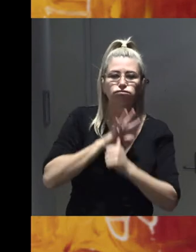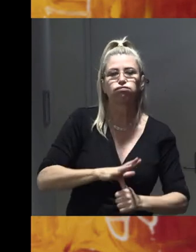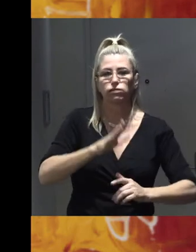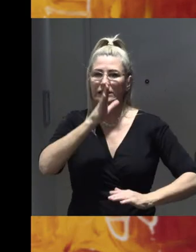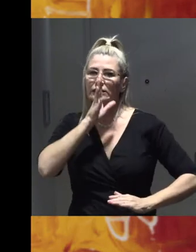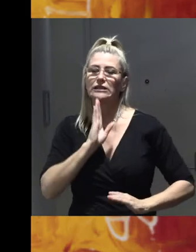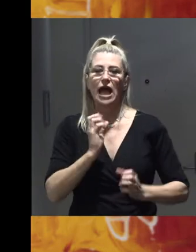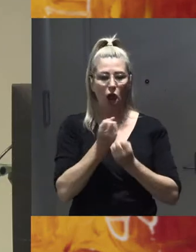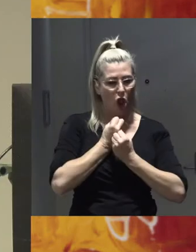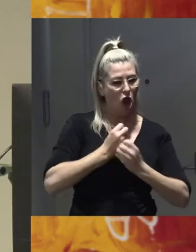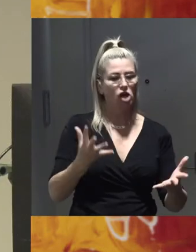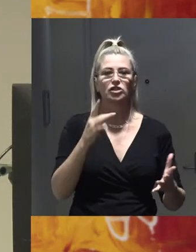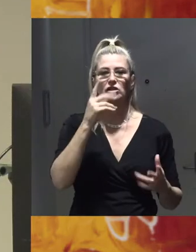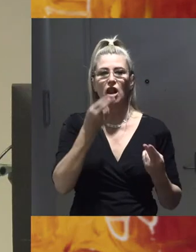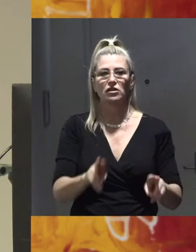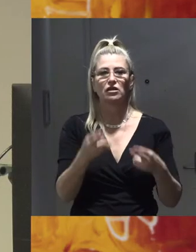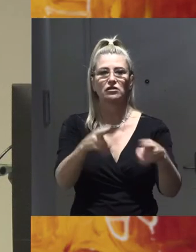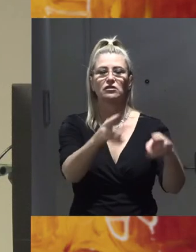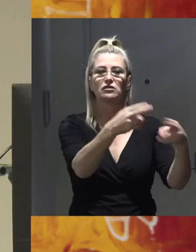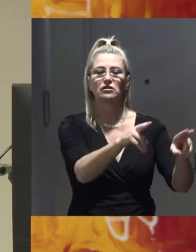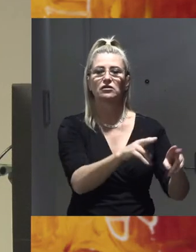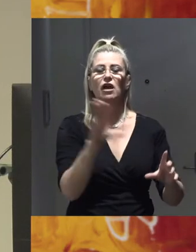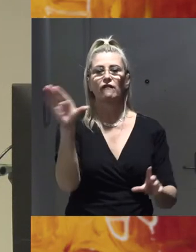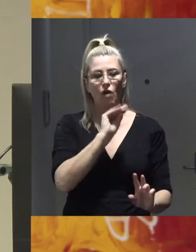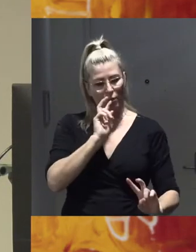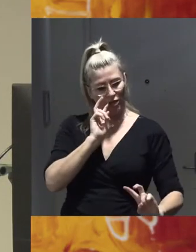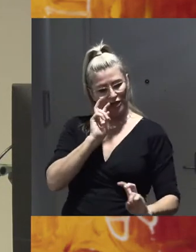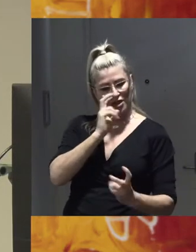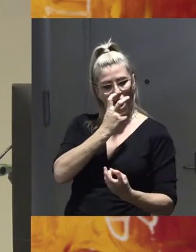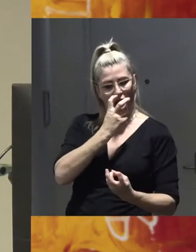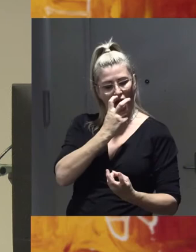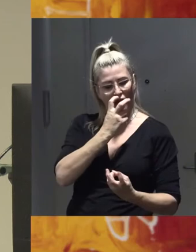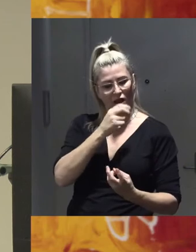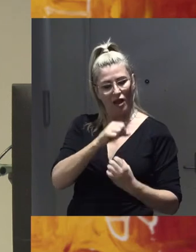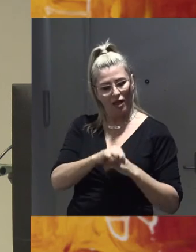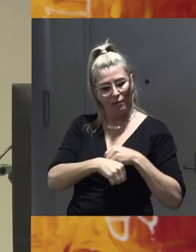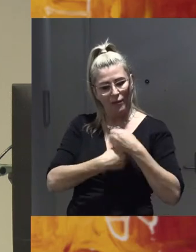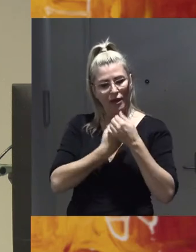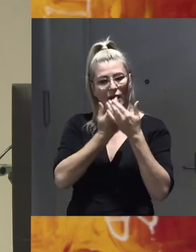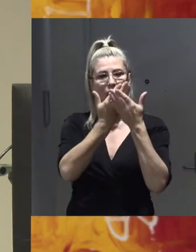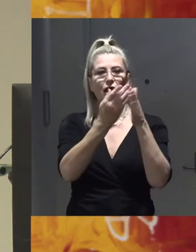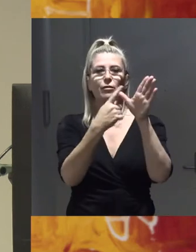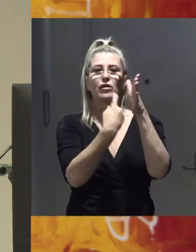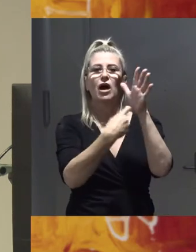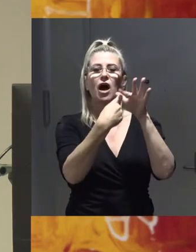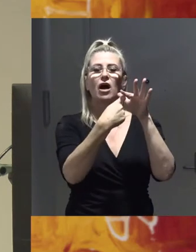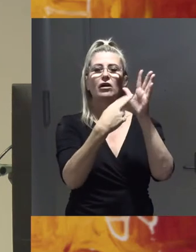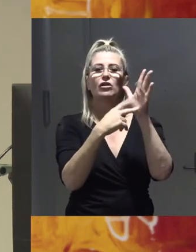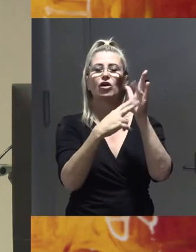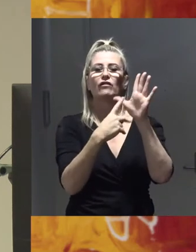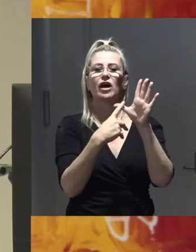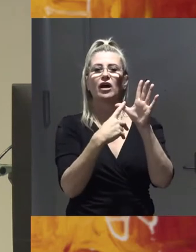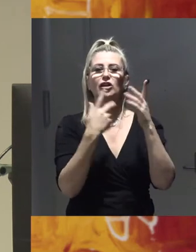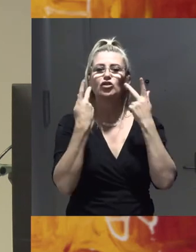devastation. Out of the darkness, the Ark Nova was born, a symbol of